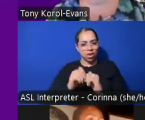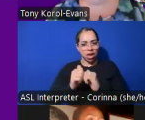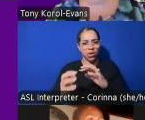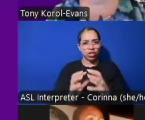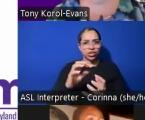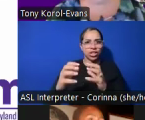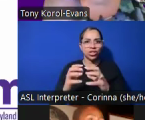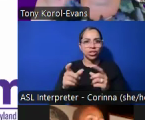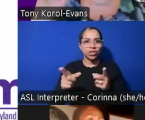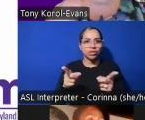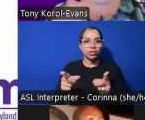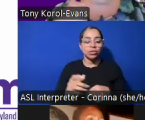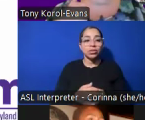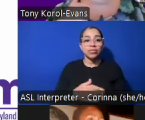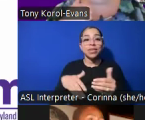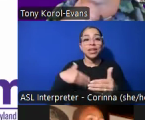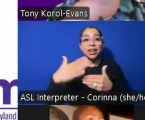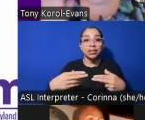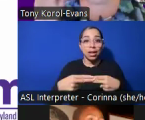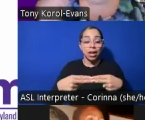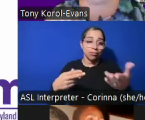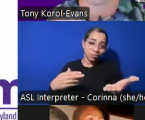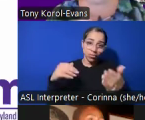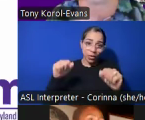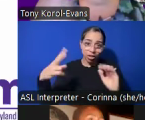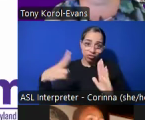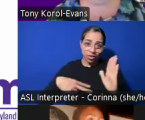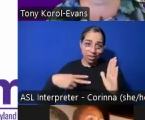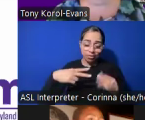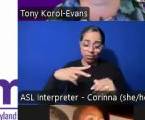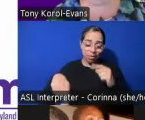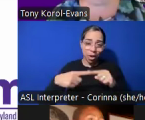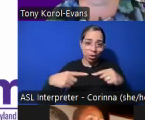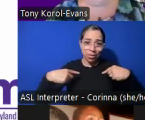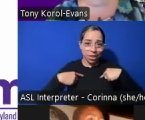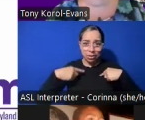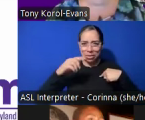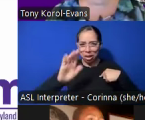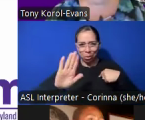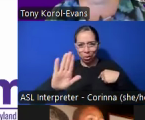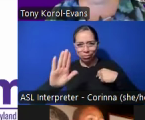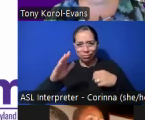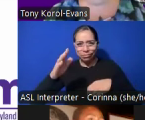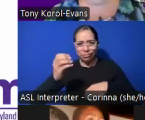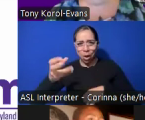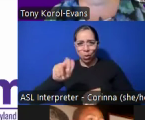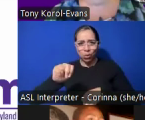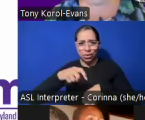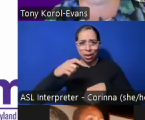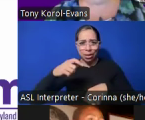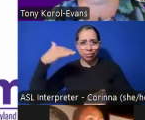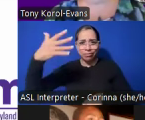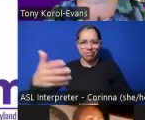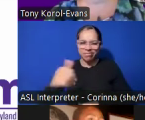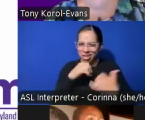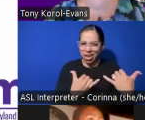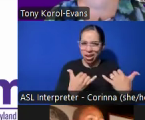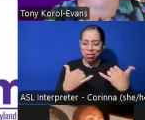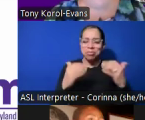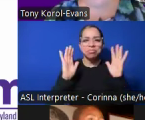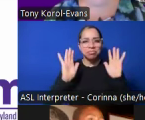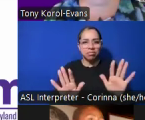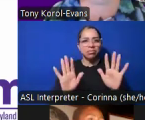next slide, you can read all this stuff about me at your own leisure. We won't worry about that right now. Let's just say I've been doing this for a